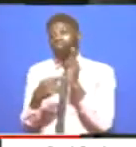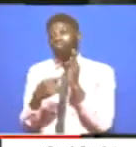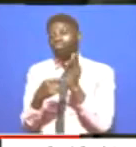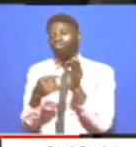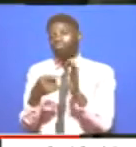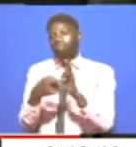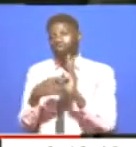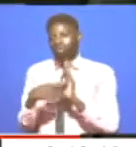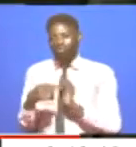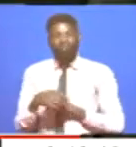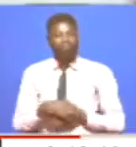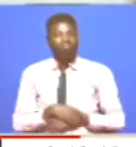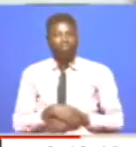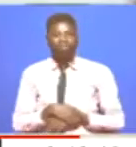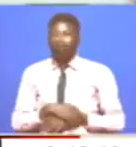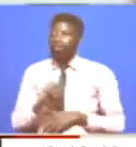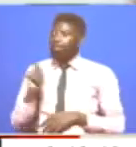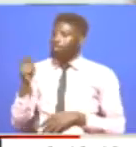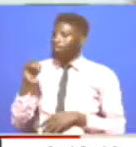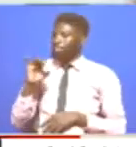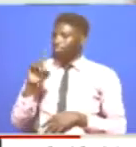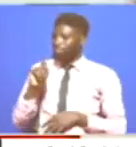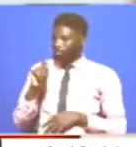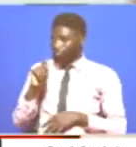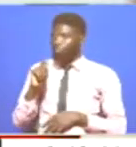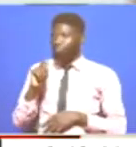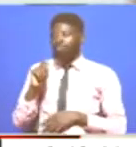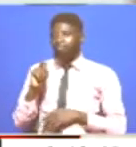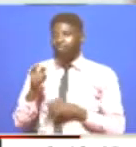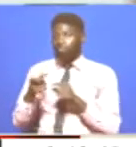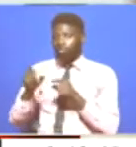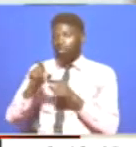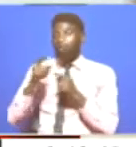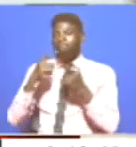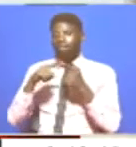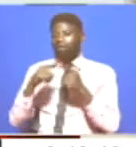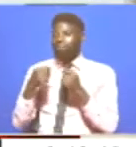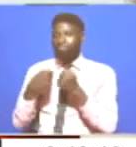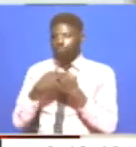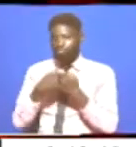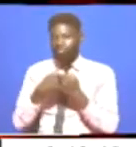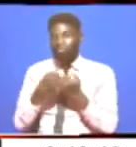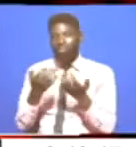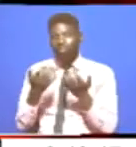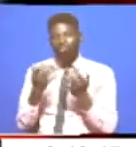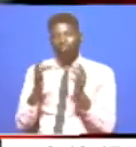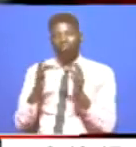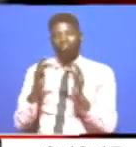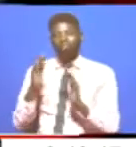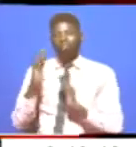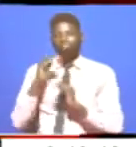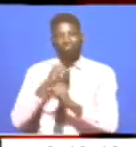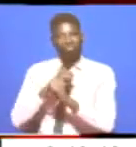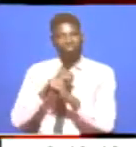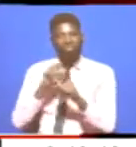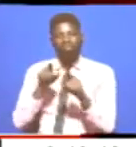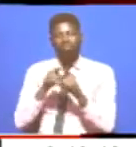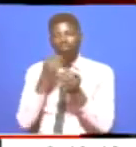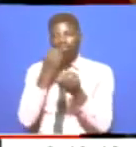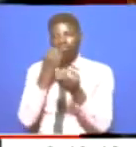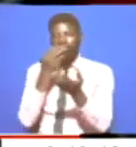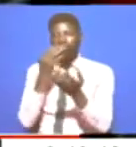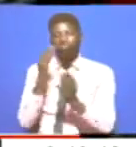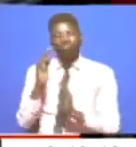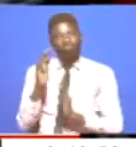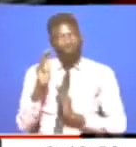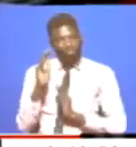ICT sector still faces the daunting task of safeguarding against vices such as cybersecurity and information security, which